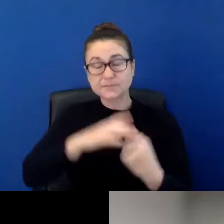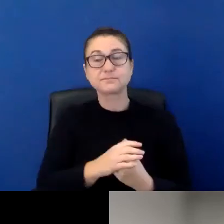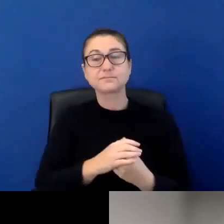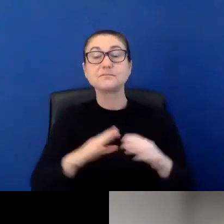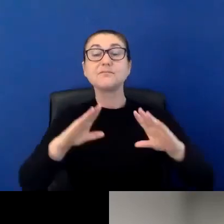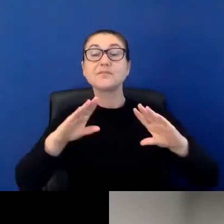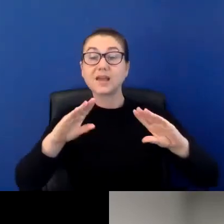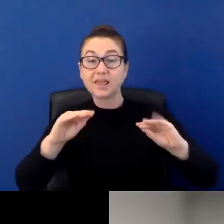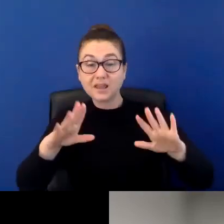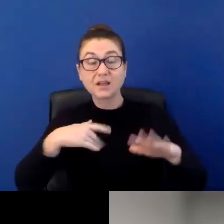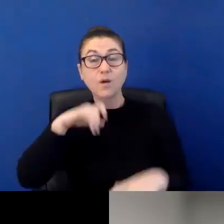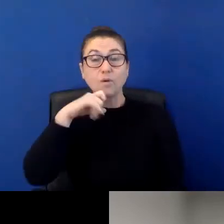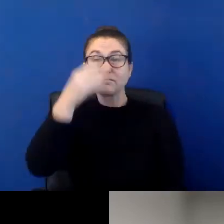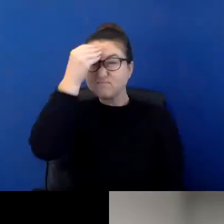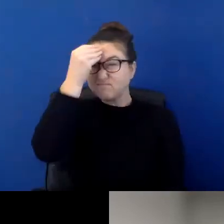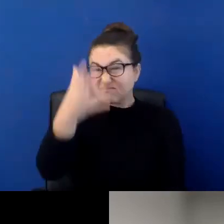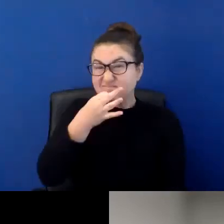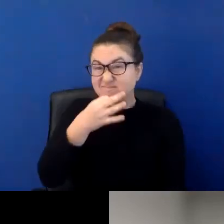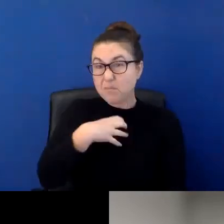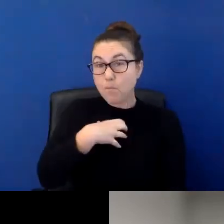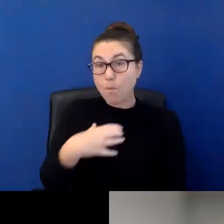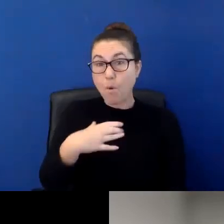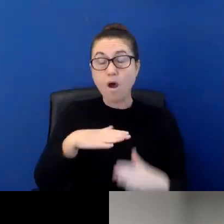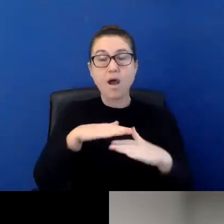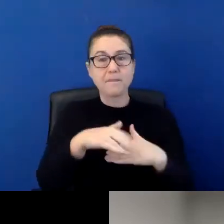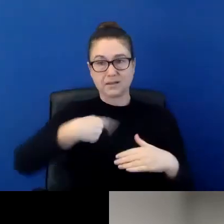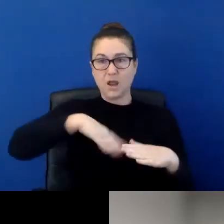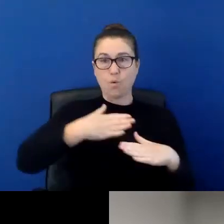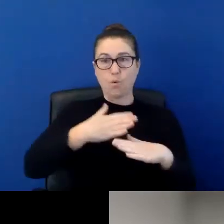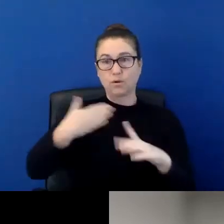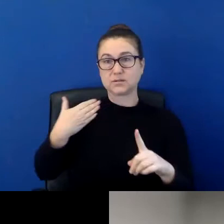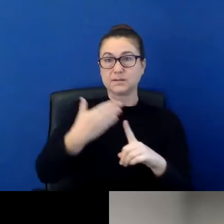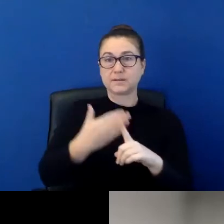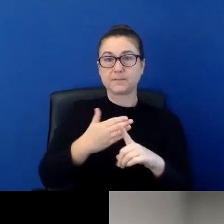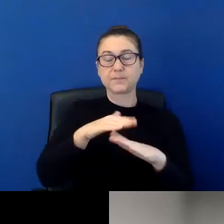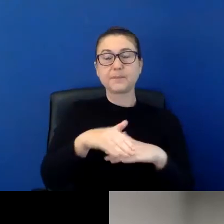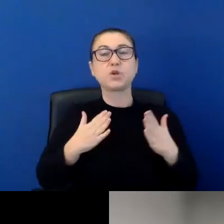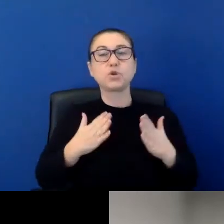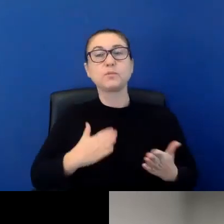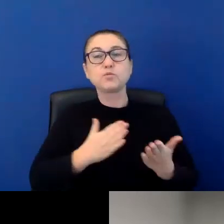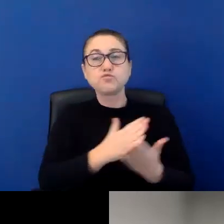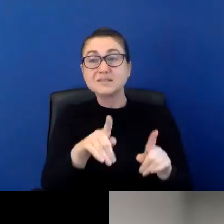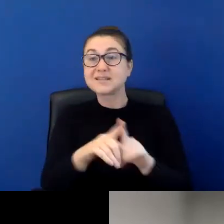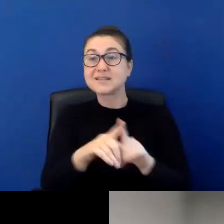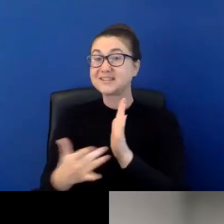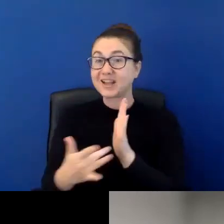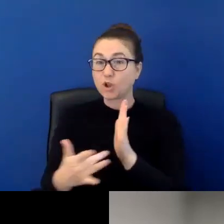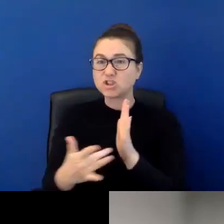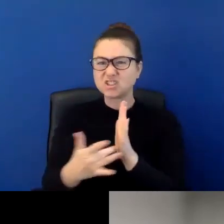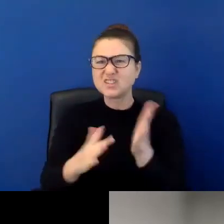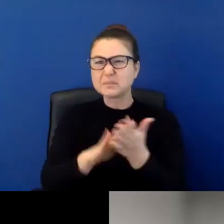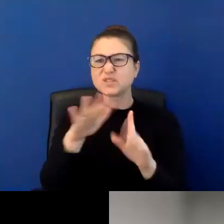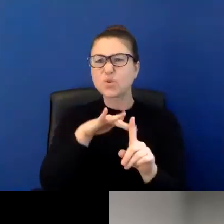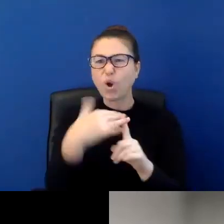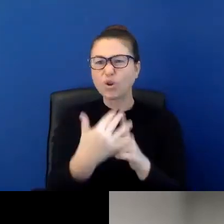I'll tell you a little bit more about the work that we've been doing on human rights and technology to provide a bit more context